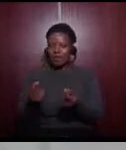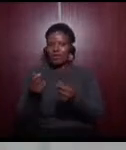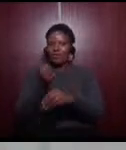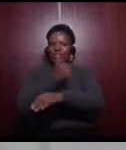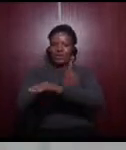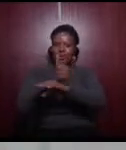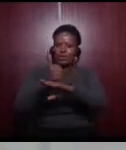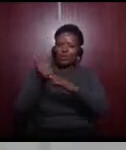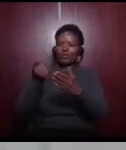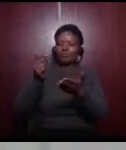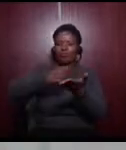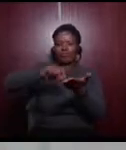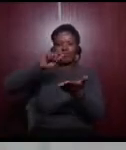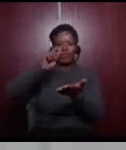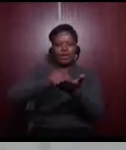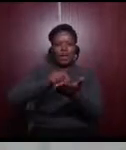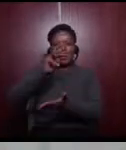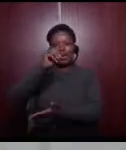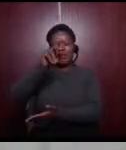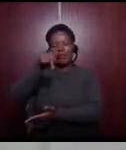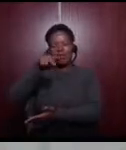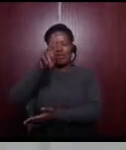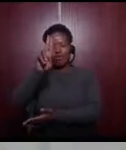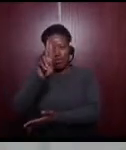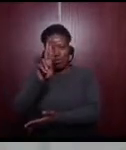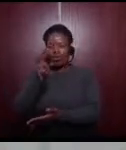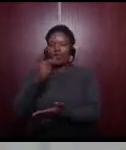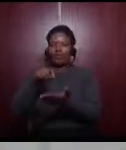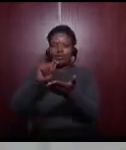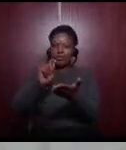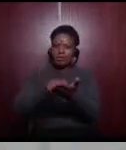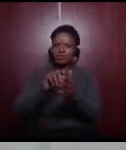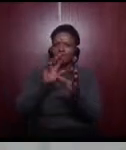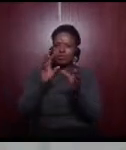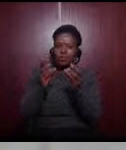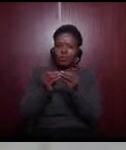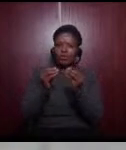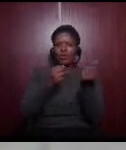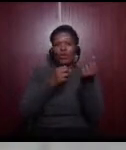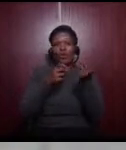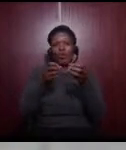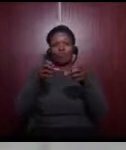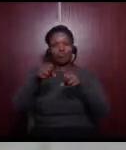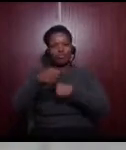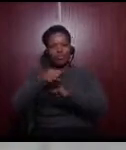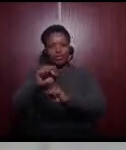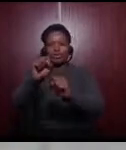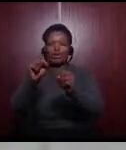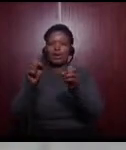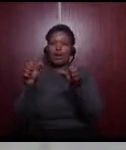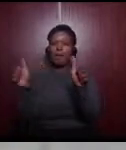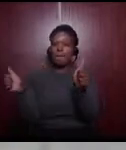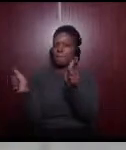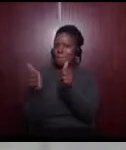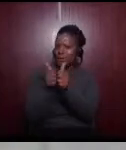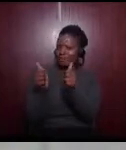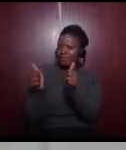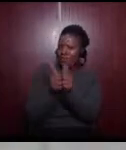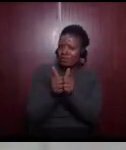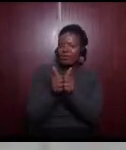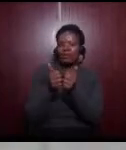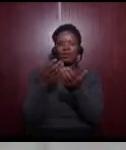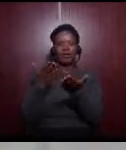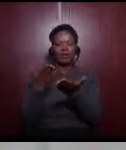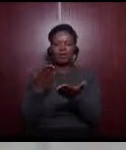MOU by board and senze sure ukuthi ama strategic partners mhlamba bo solidarity fund, like the fund ekade operation like solidarity